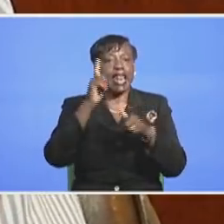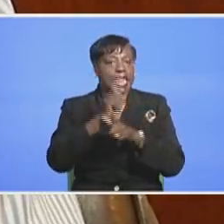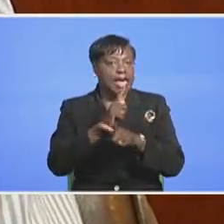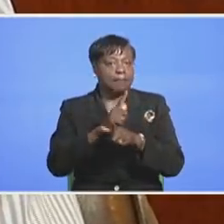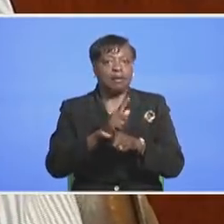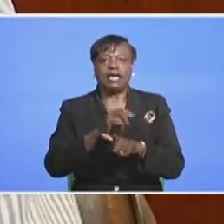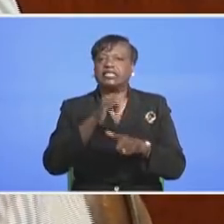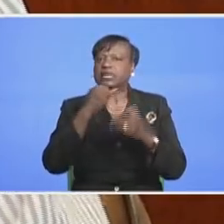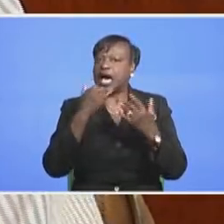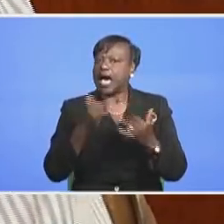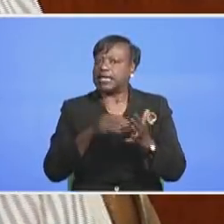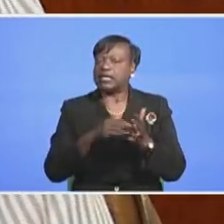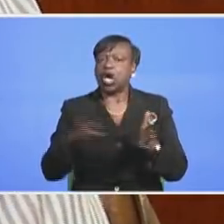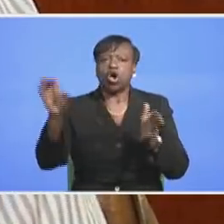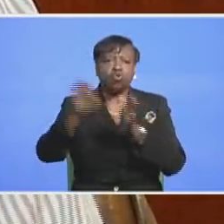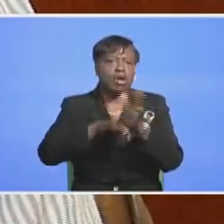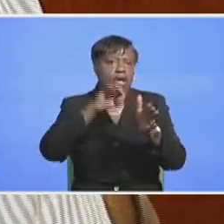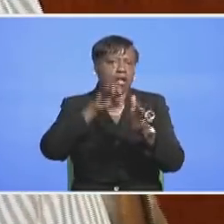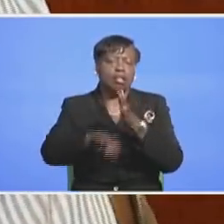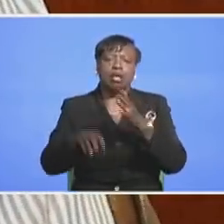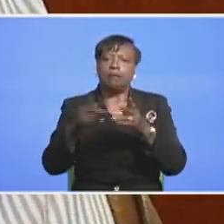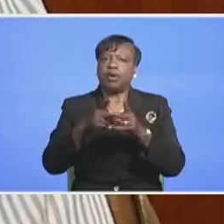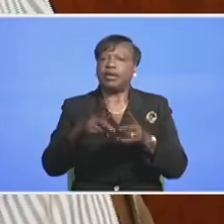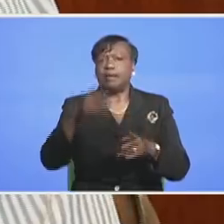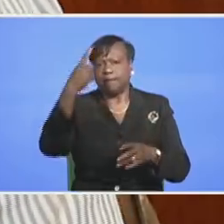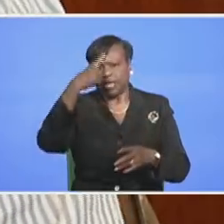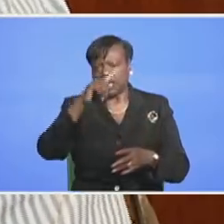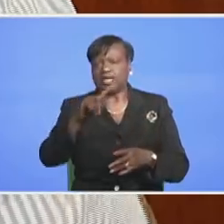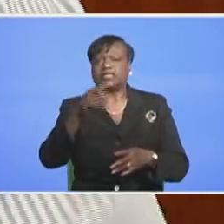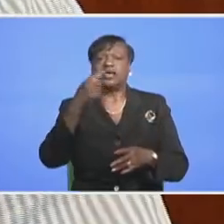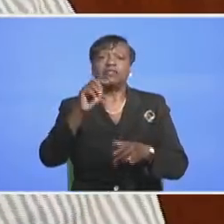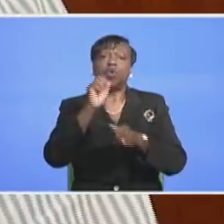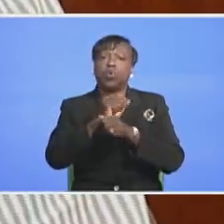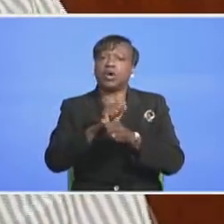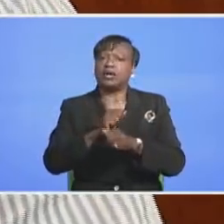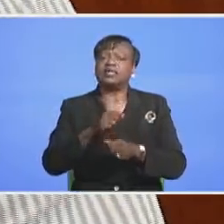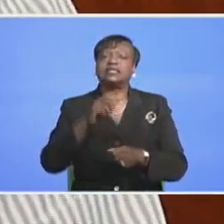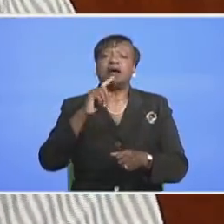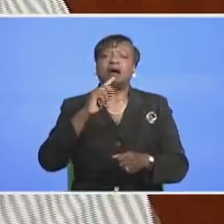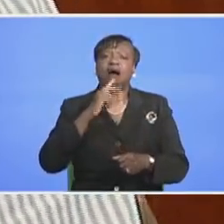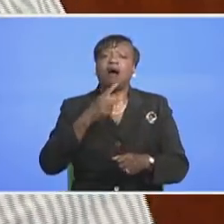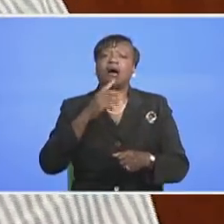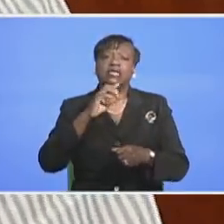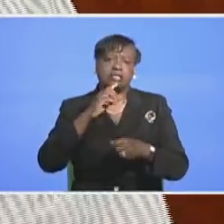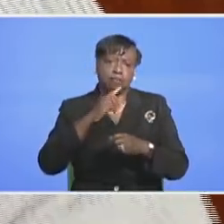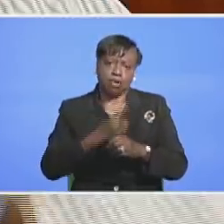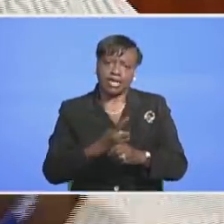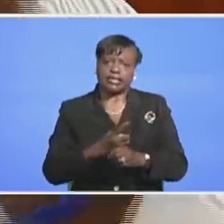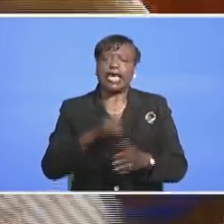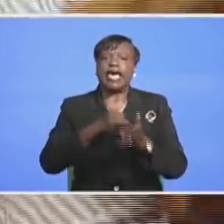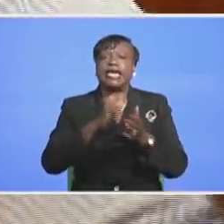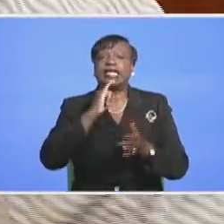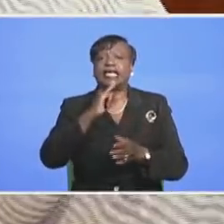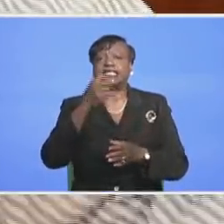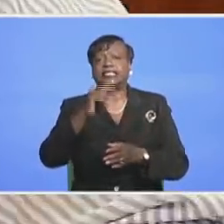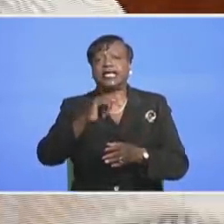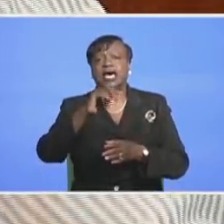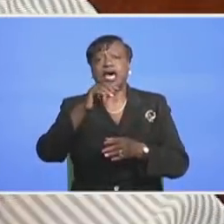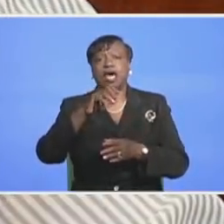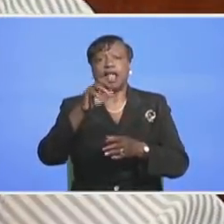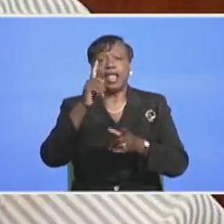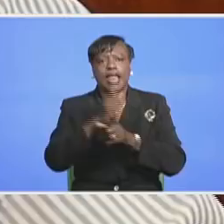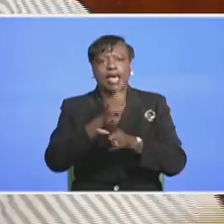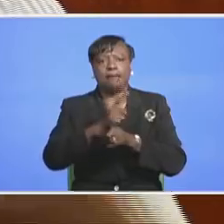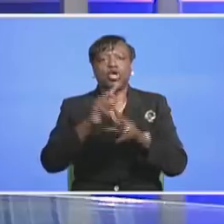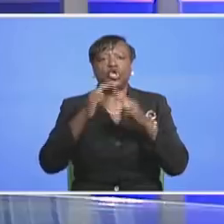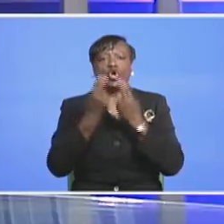country are really depressed, suppressed. So it is the union's job to look out for its members. We are to partner with the